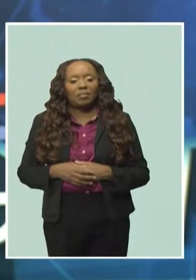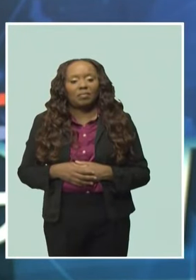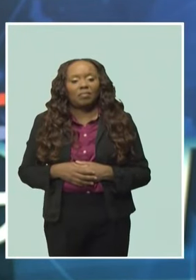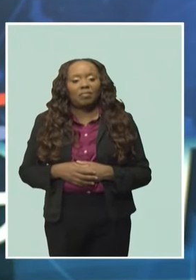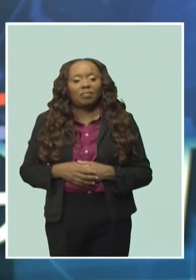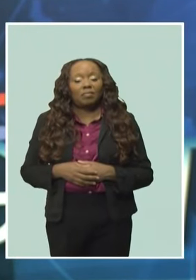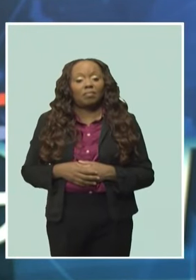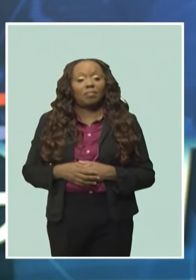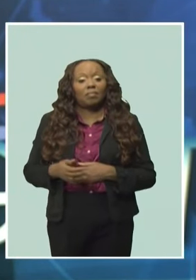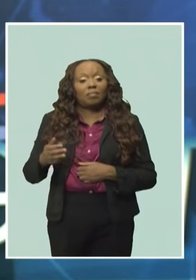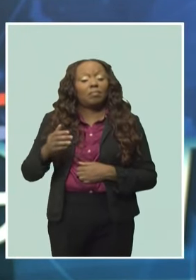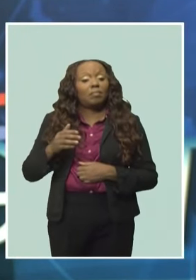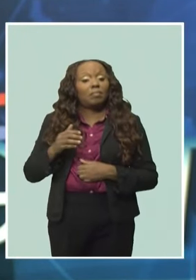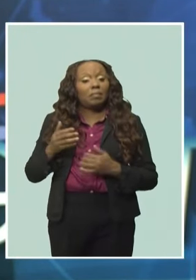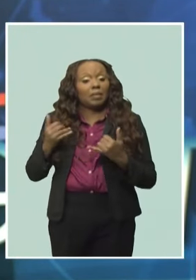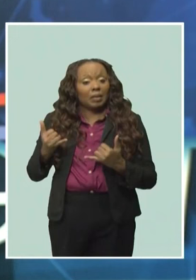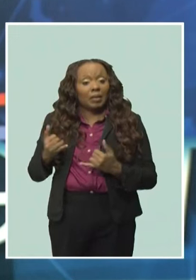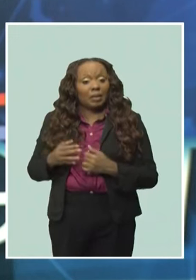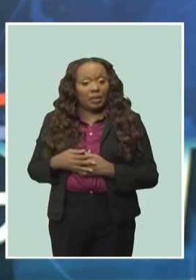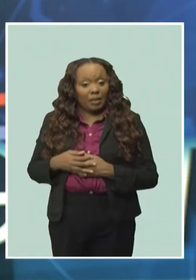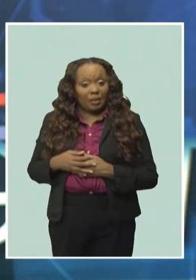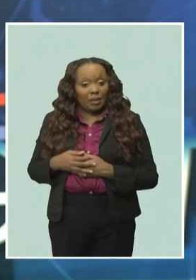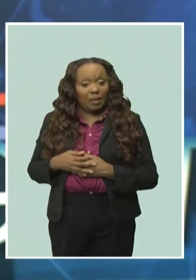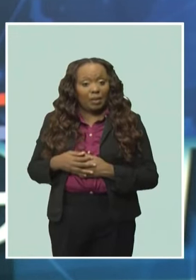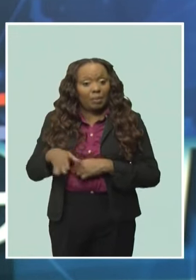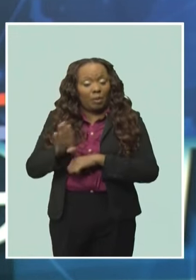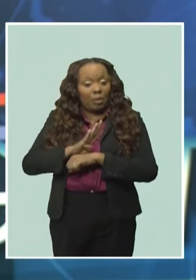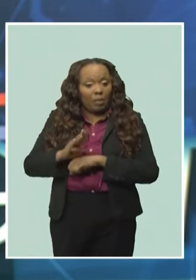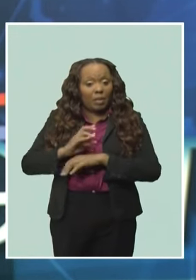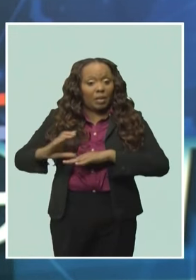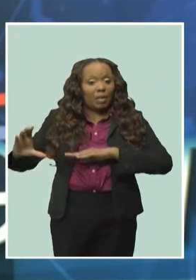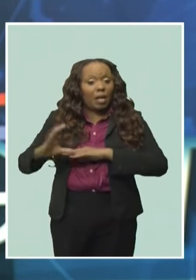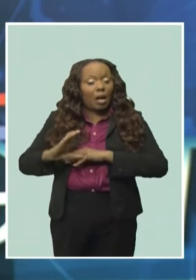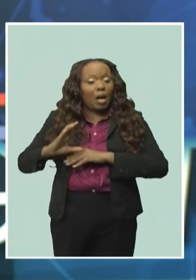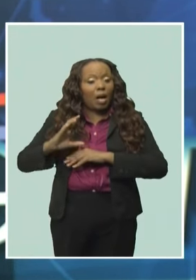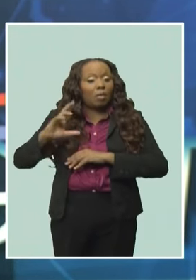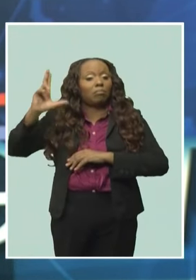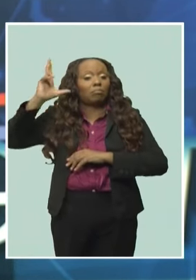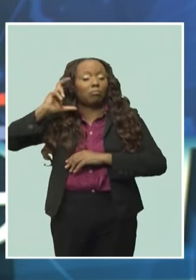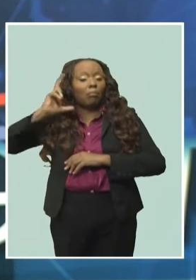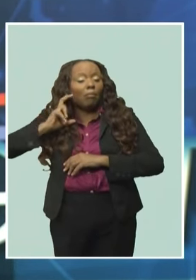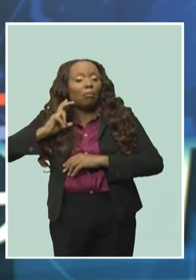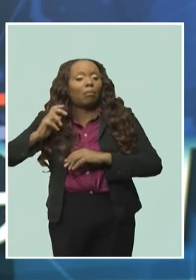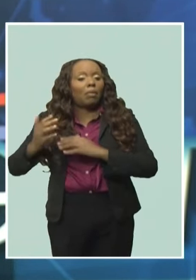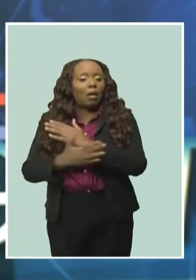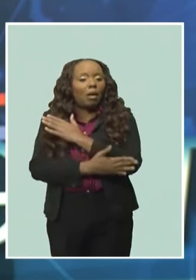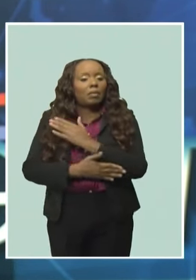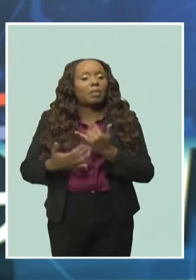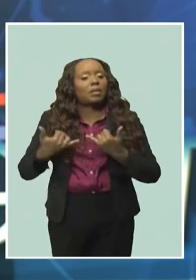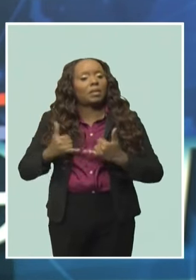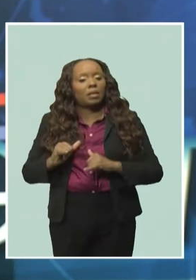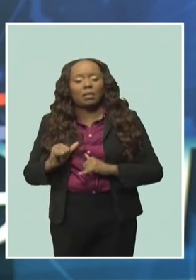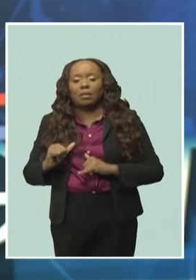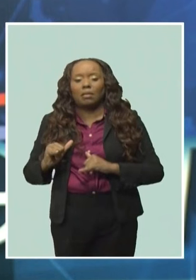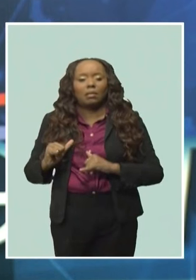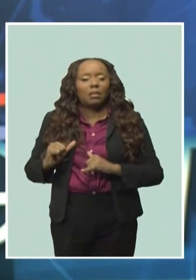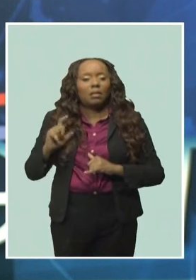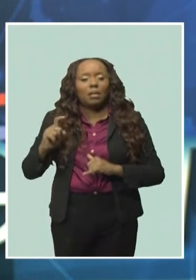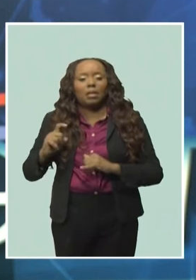Barbados and the region, on the eve of International Women's Day, have heard that countries still have a long way to go towards